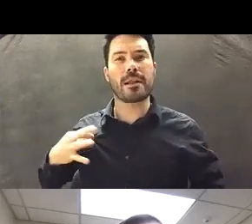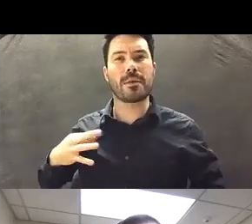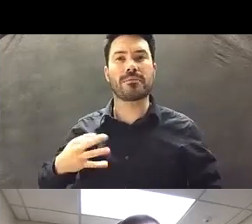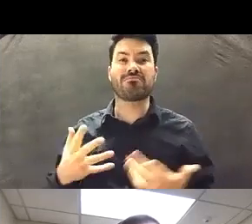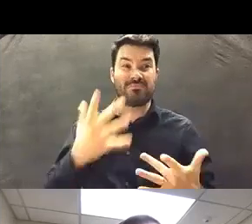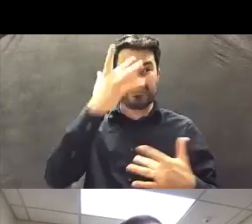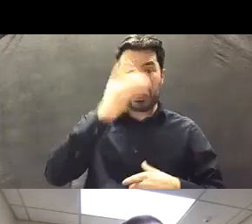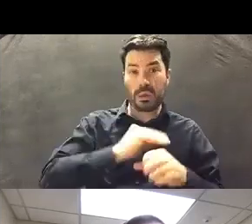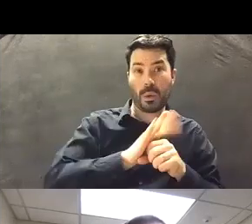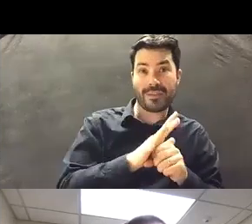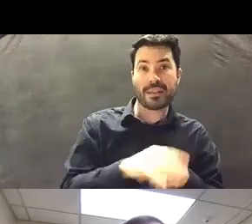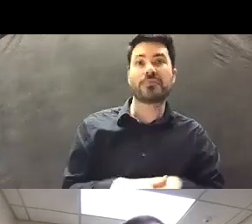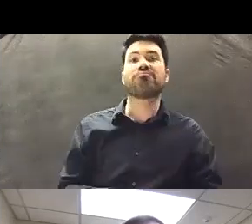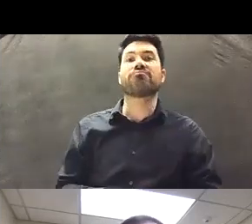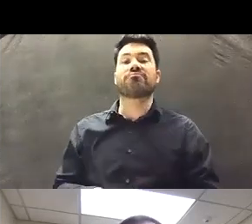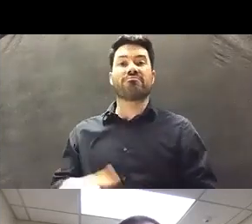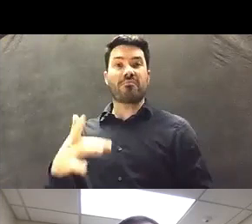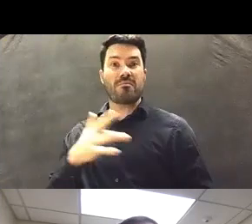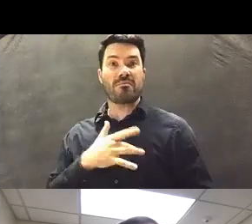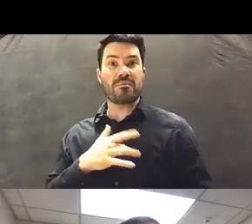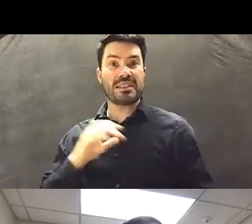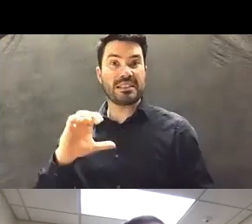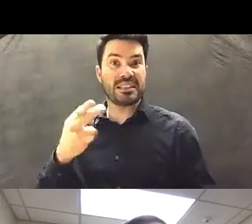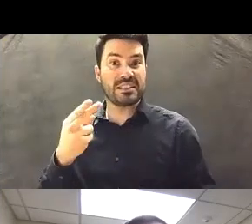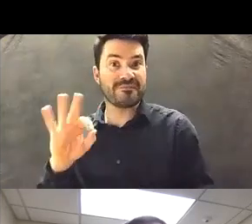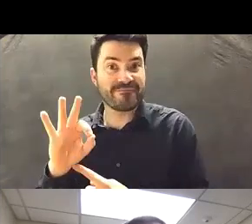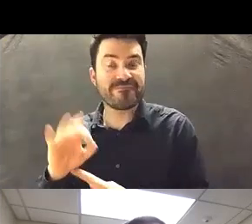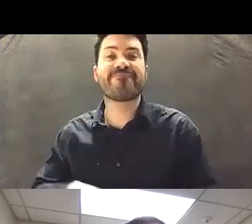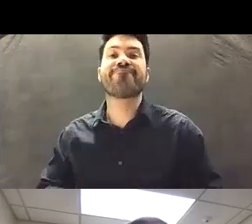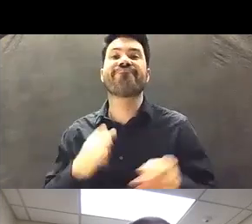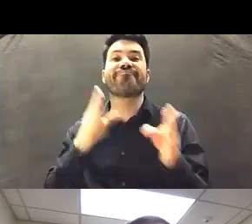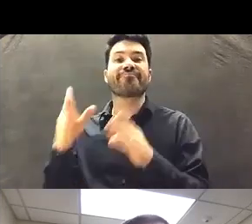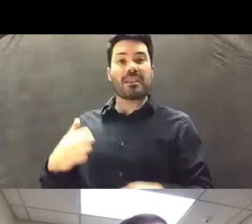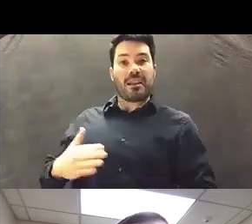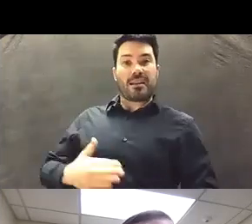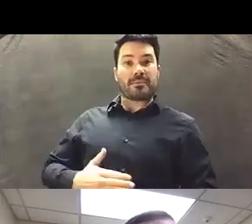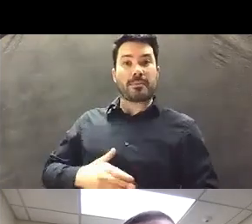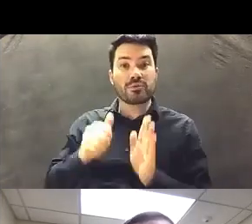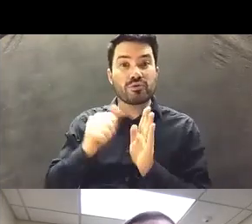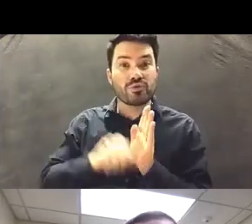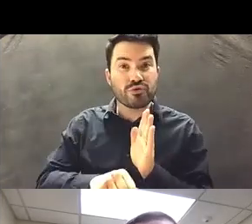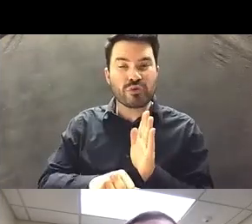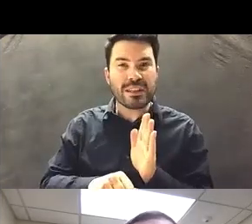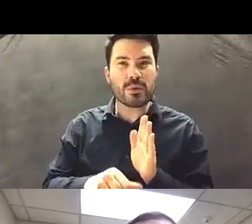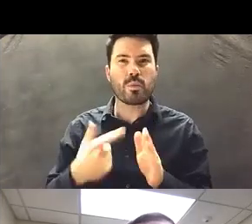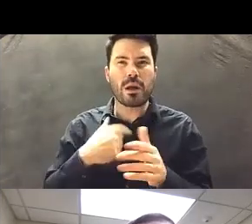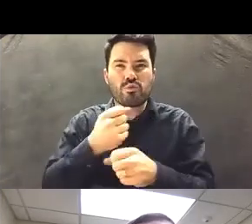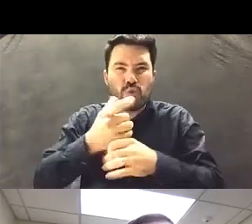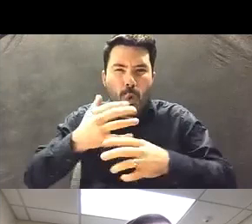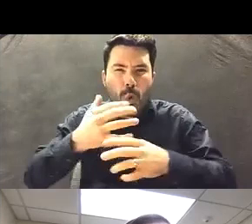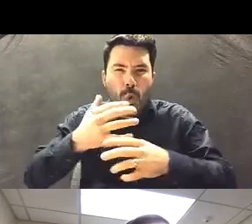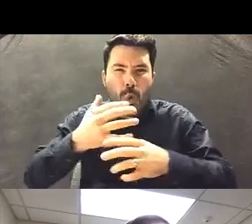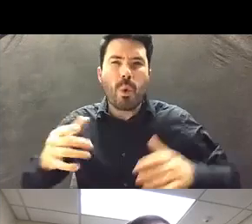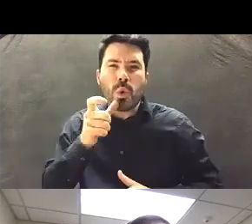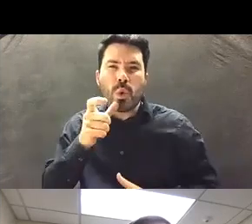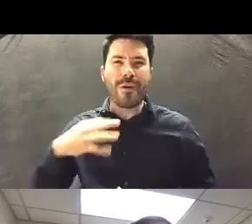soon patients with congestive heart failure and patients undergoing certain abdominal surgeries. Our goal for this year is that by June of 22, we will have